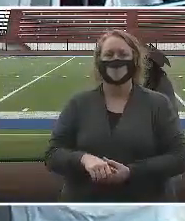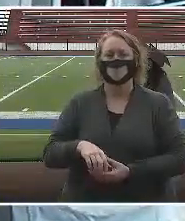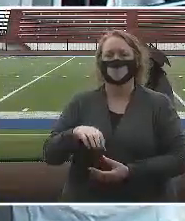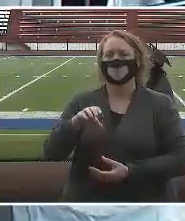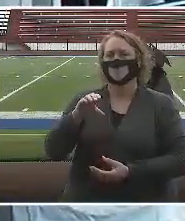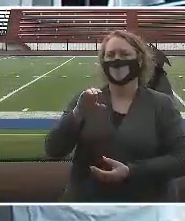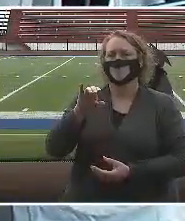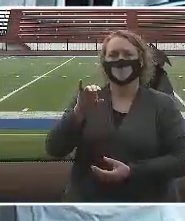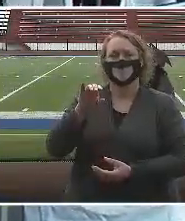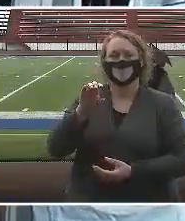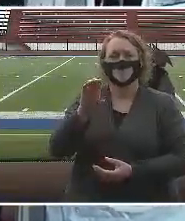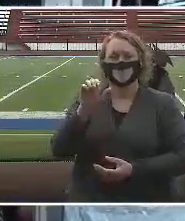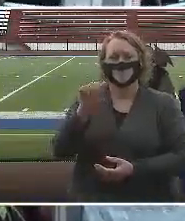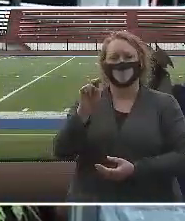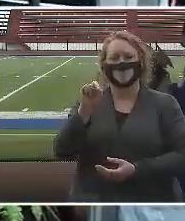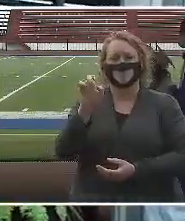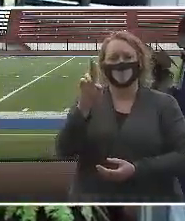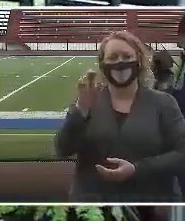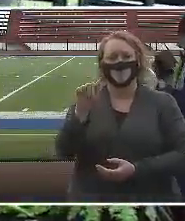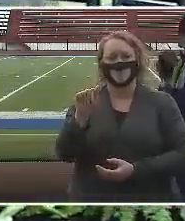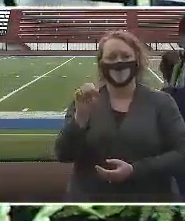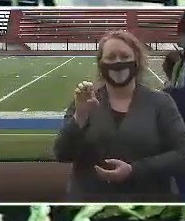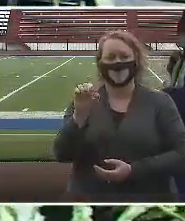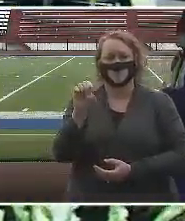Andrea Martinez.